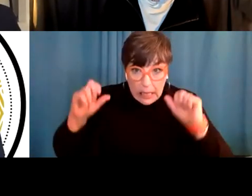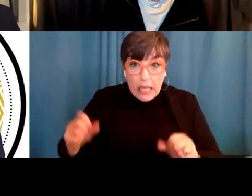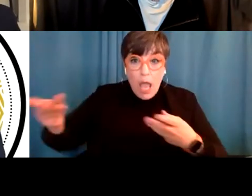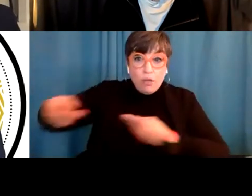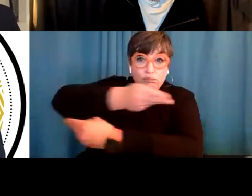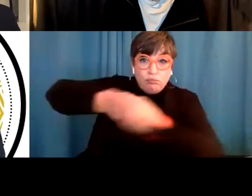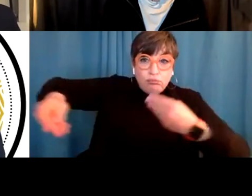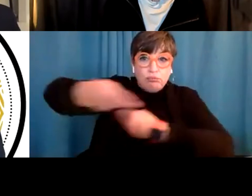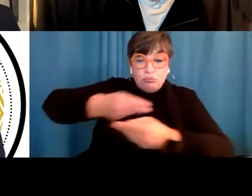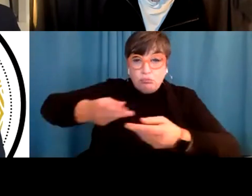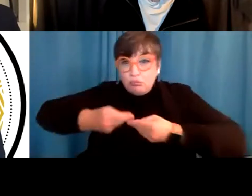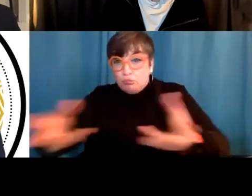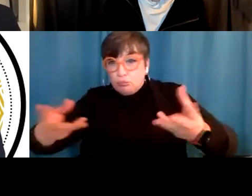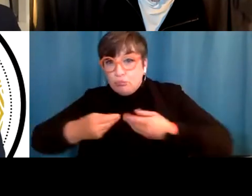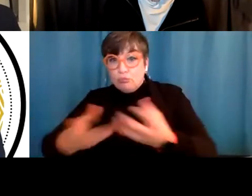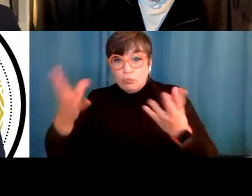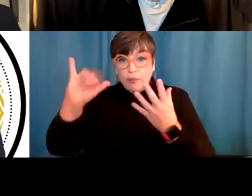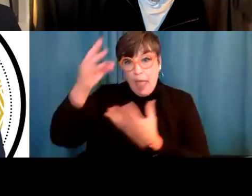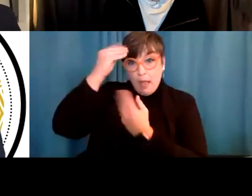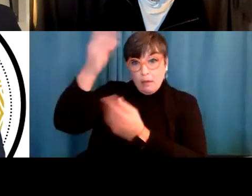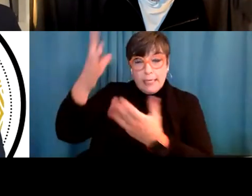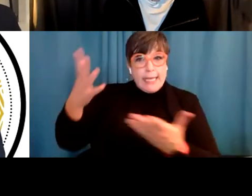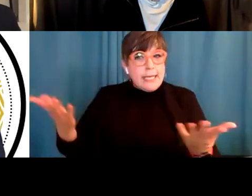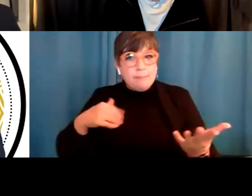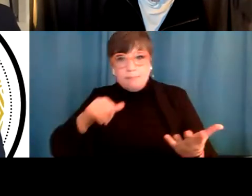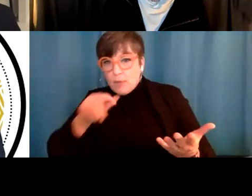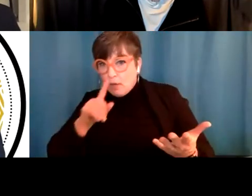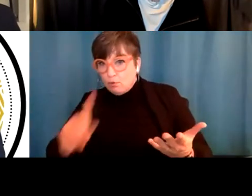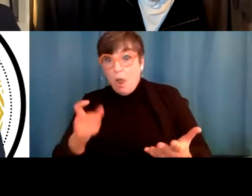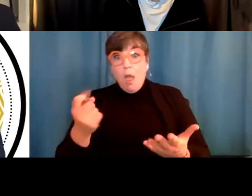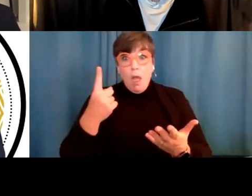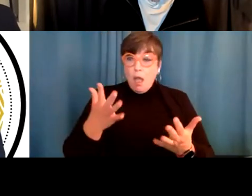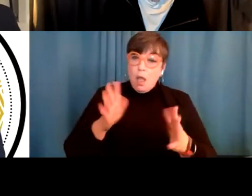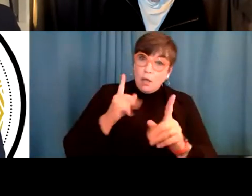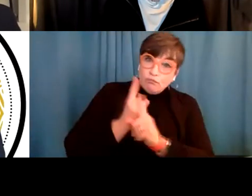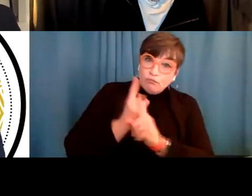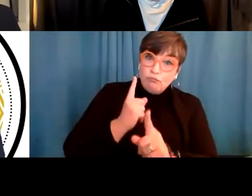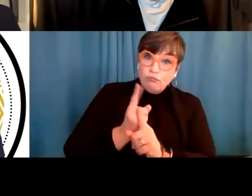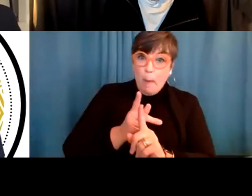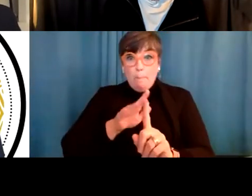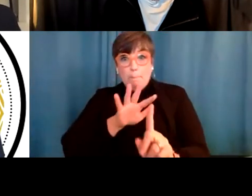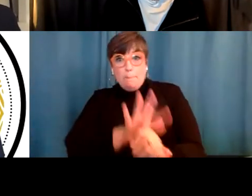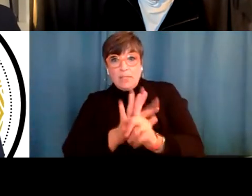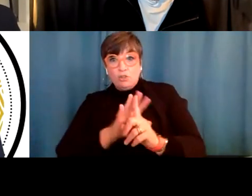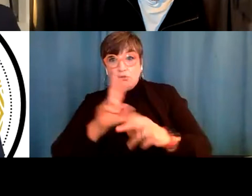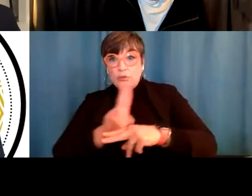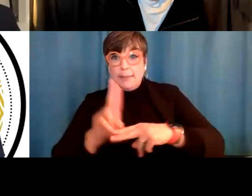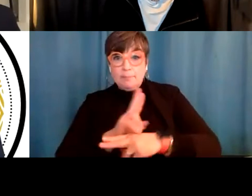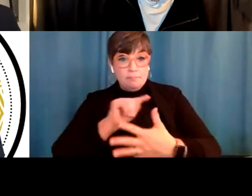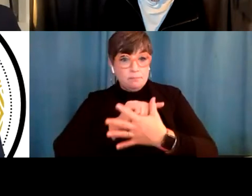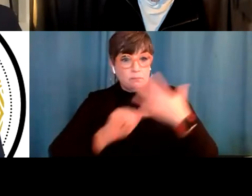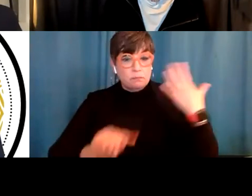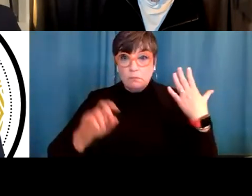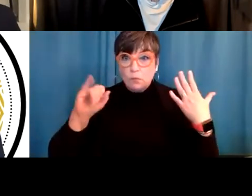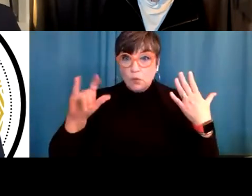in the mainstream of American politics, they're not getting the kind of reception that they may have anticipated. And that to me is, I think,